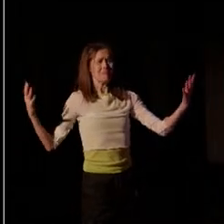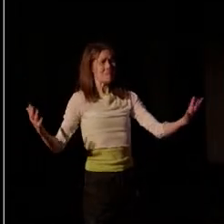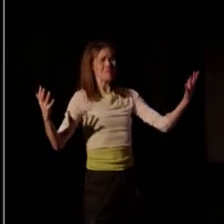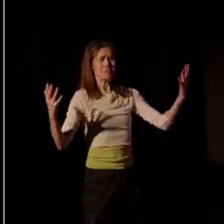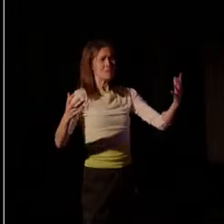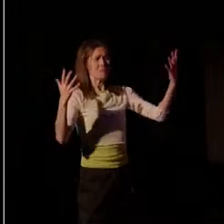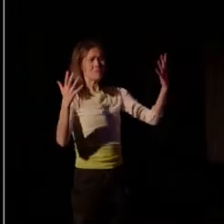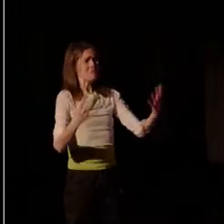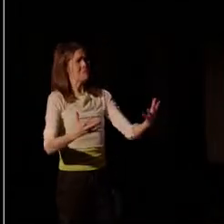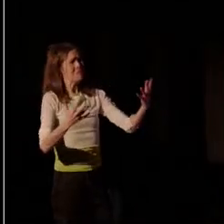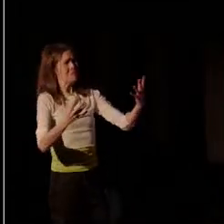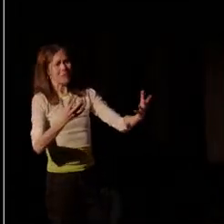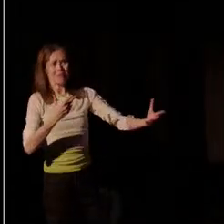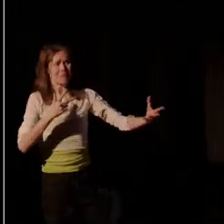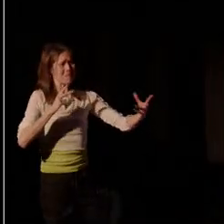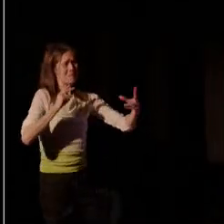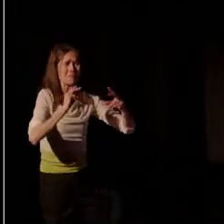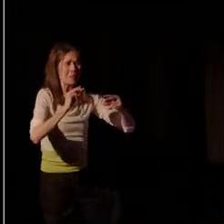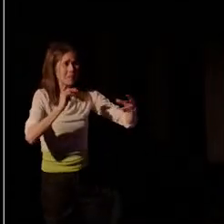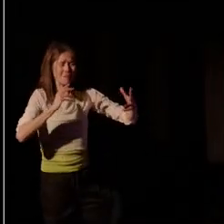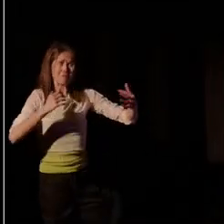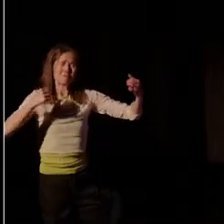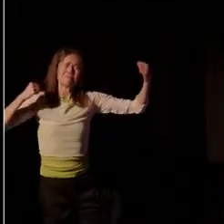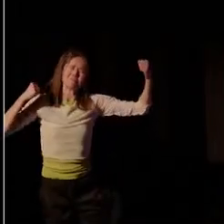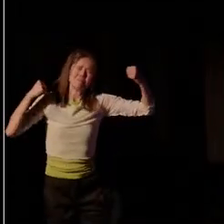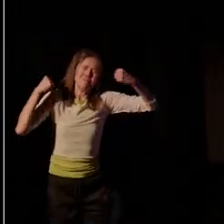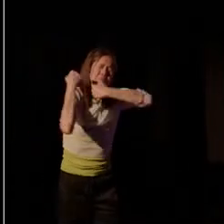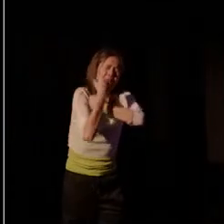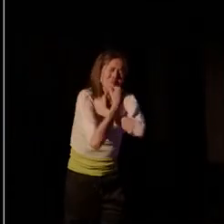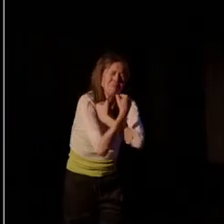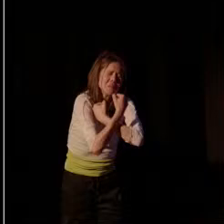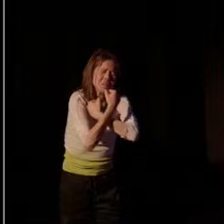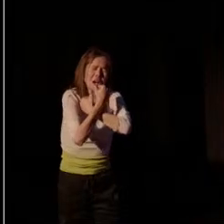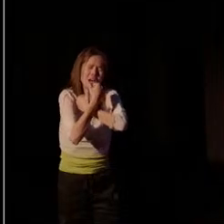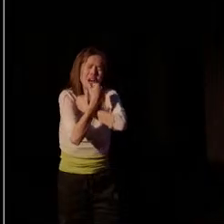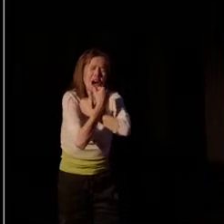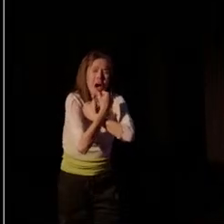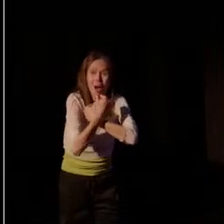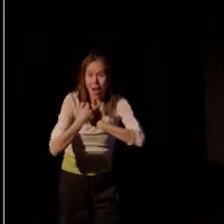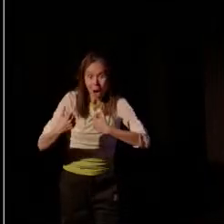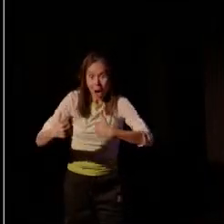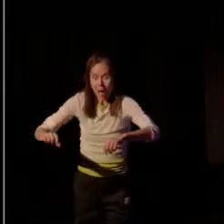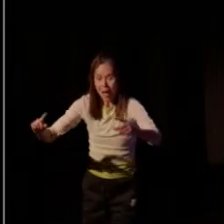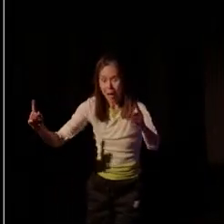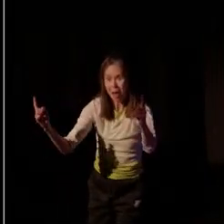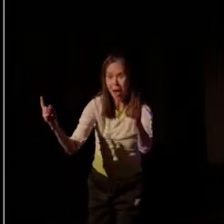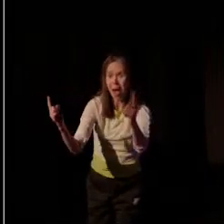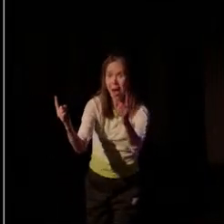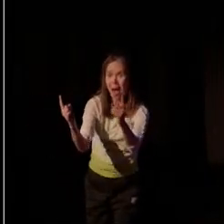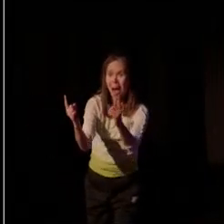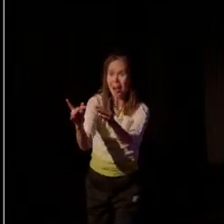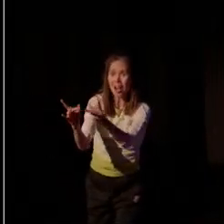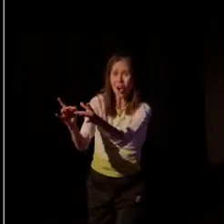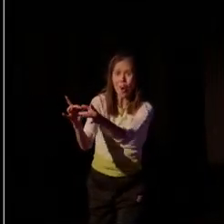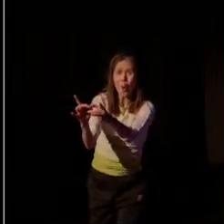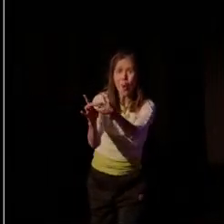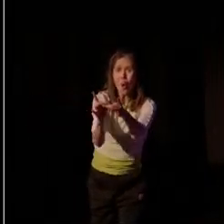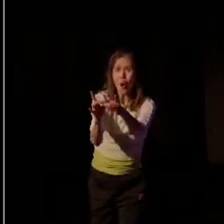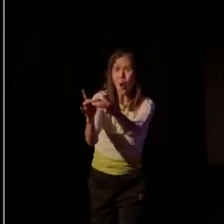were speaking in the silence, language in the quiet gestures. It looked as though they'd found a world redeemed or else one